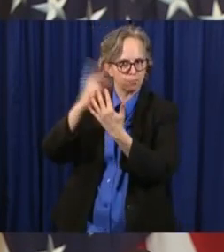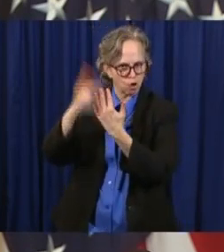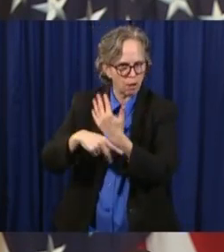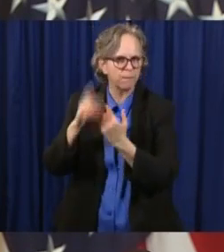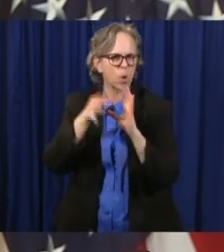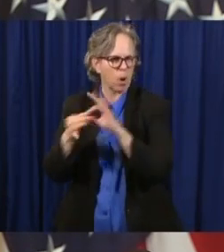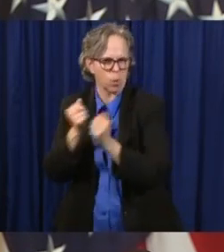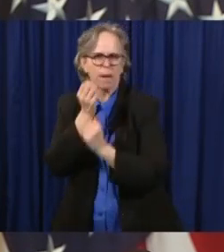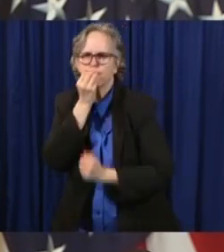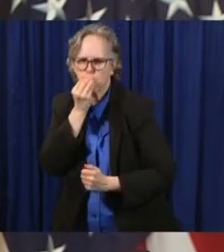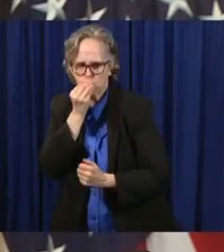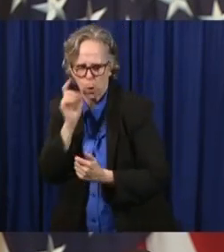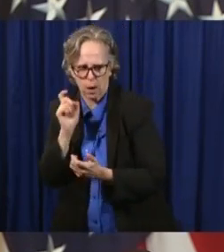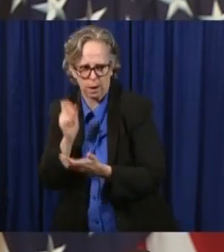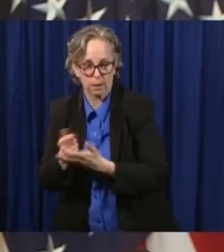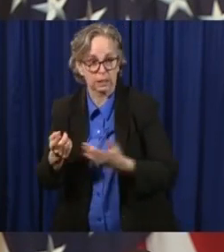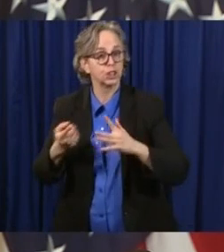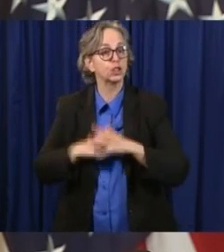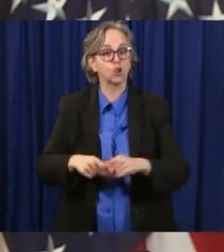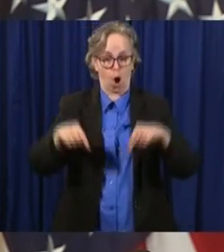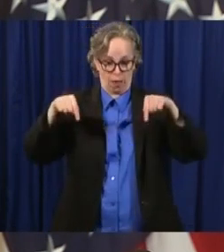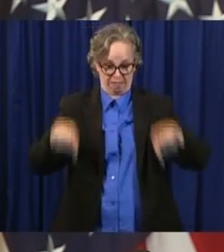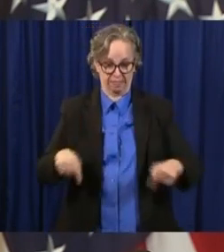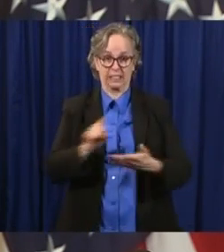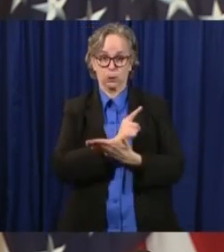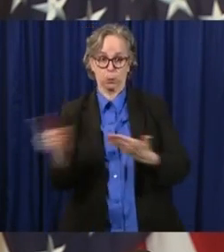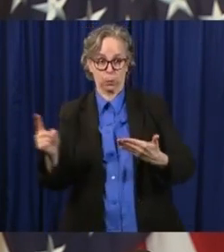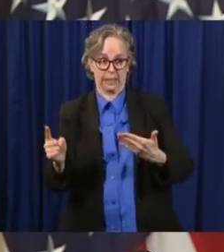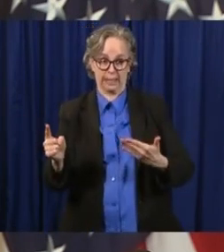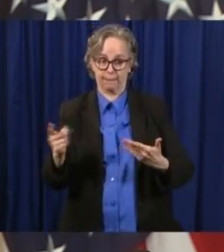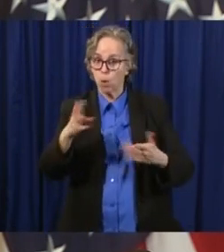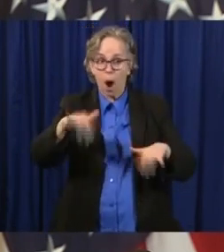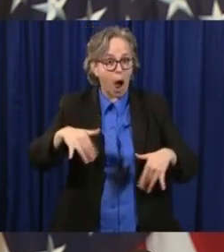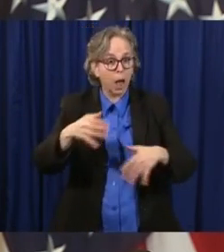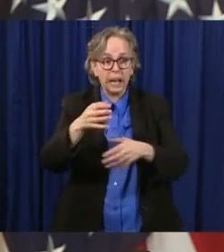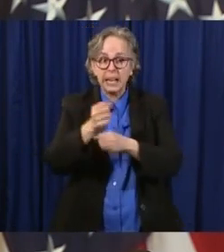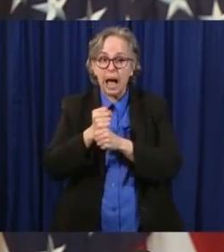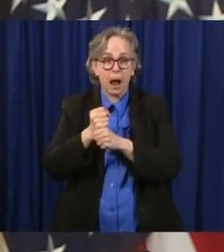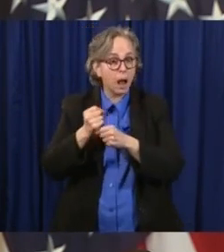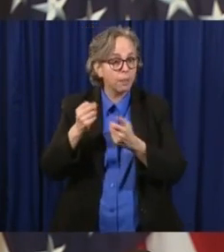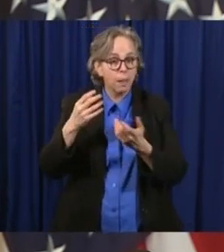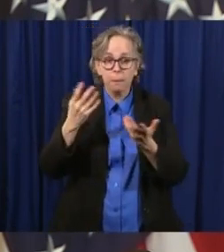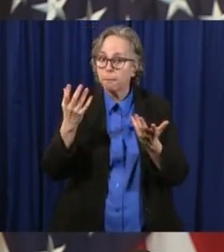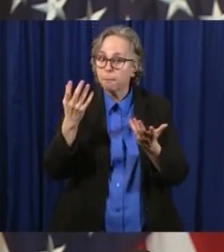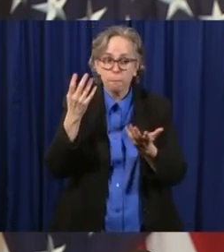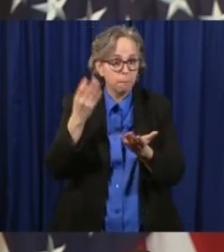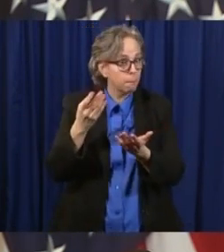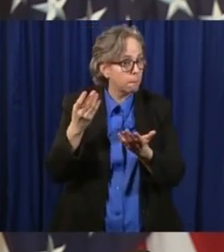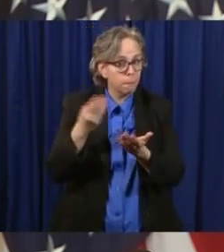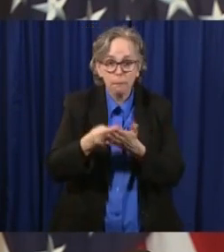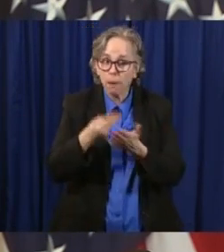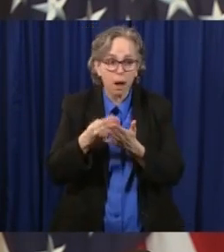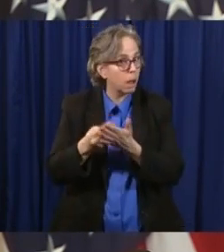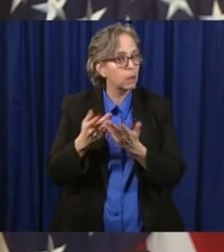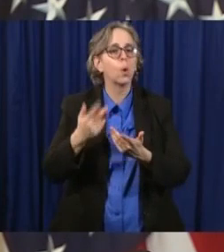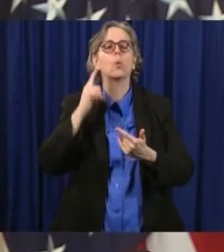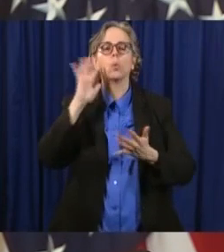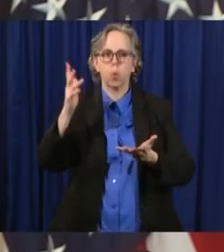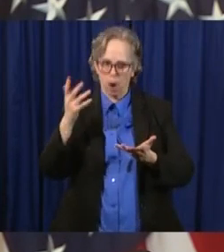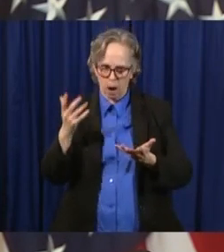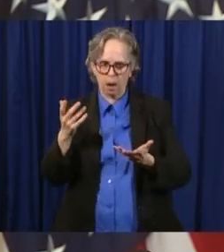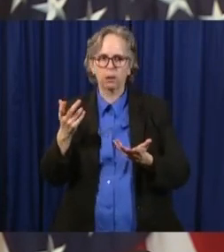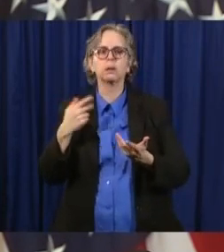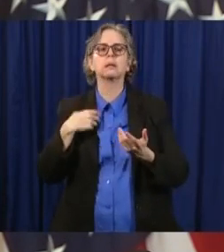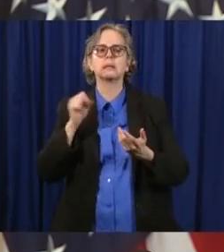not already receive the maximum monthly allotment for their household size in March will be issued an additional payment. Also,